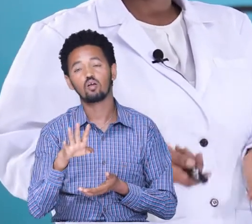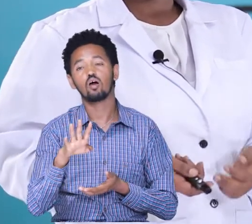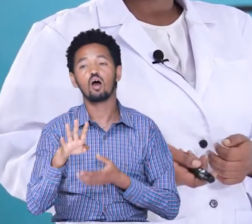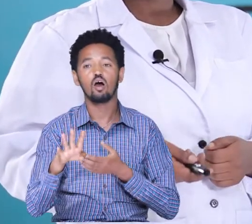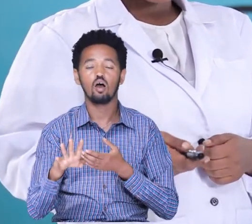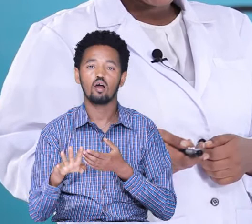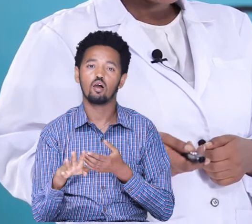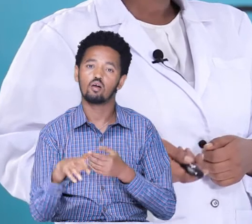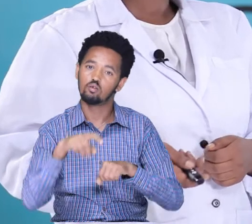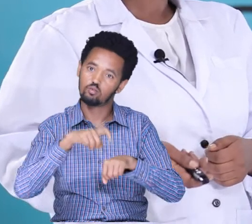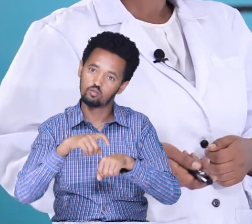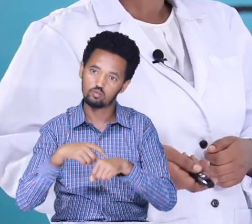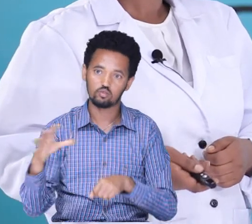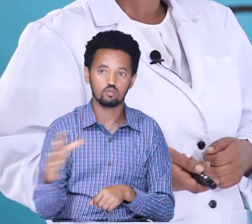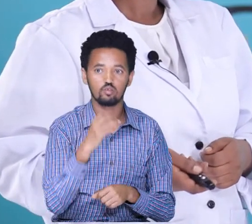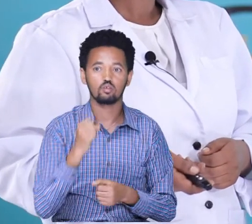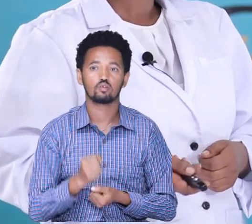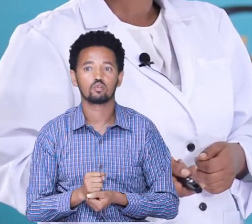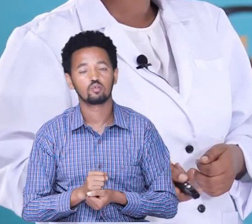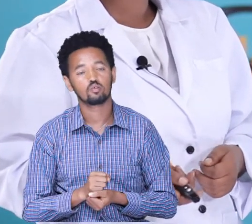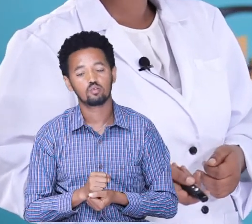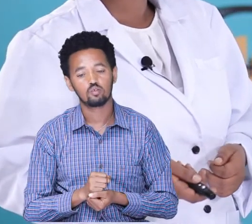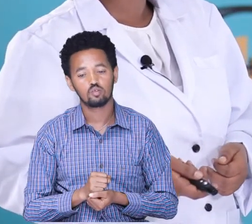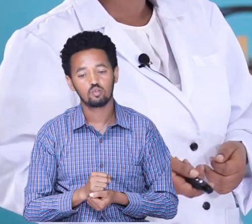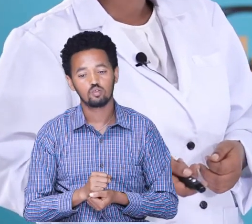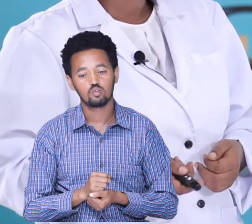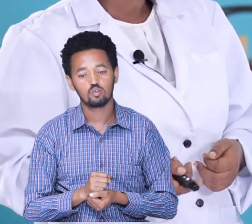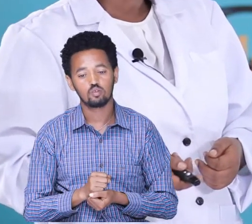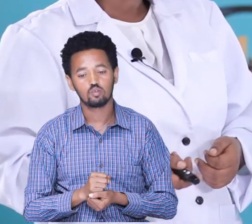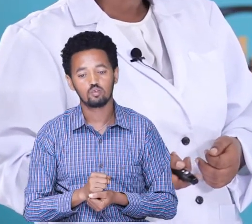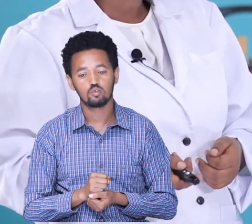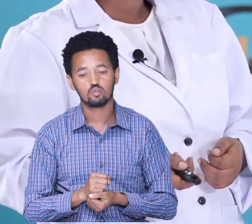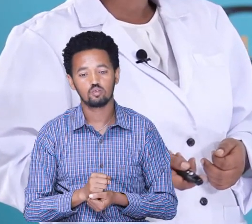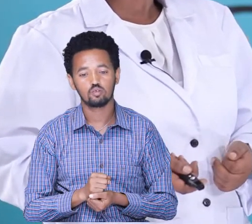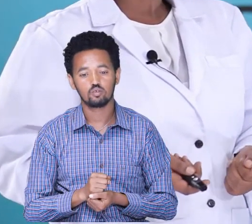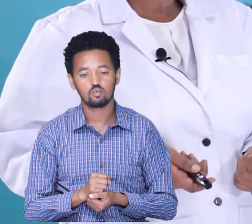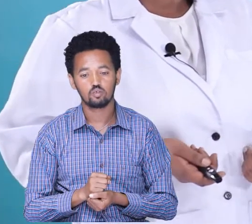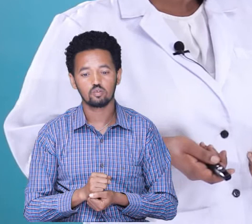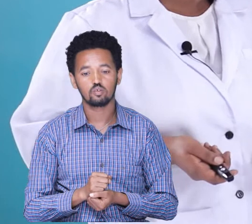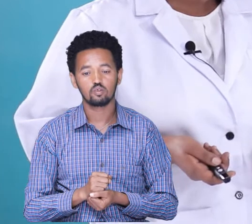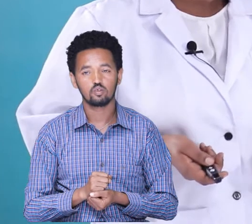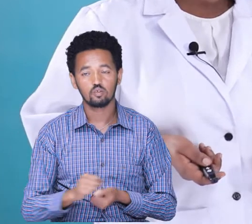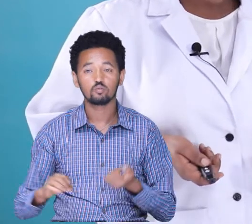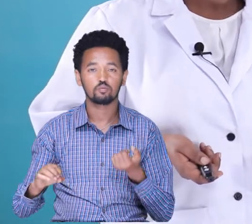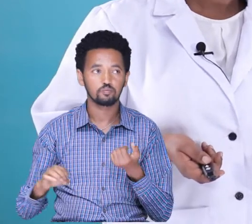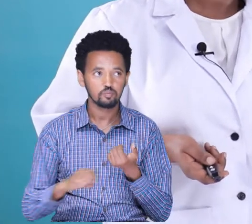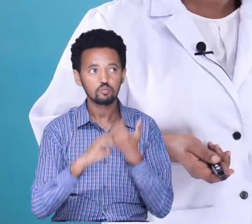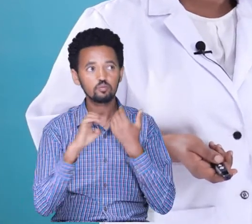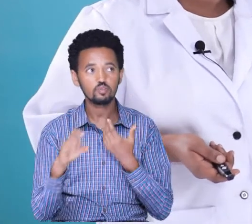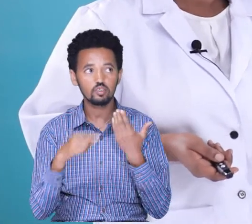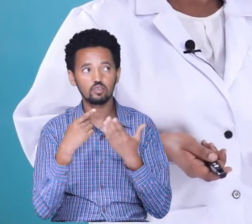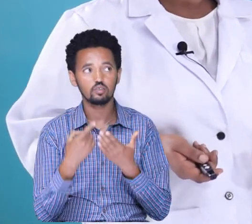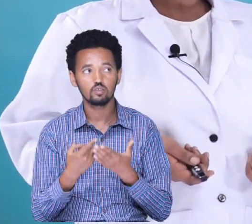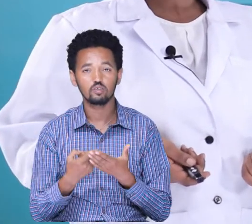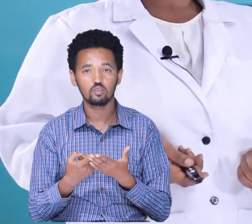vary. Let's move to the tropical maritime